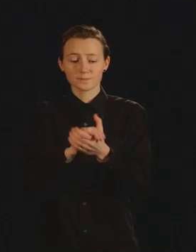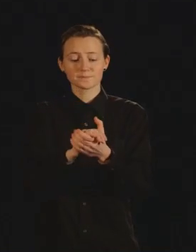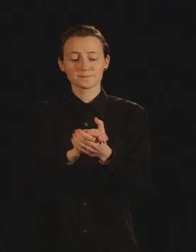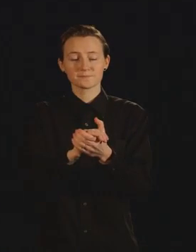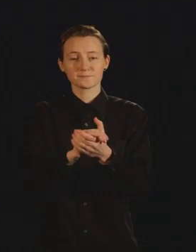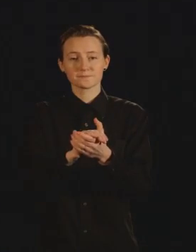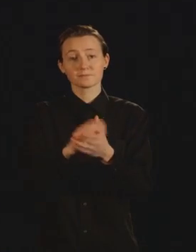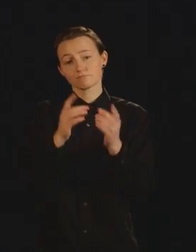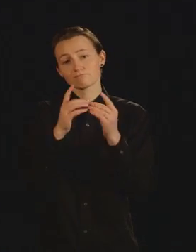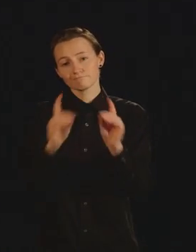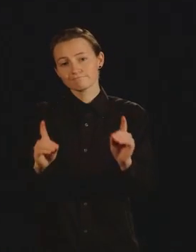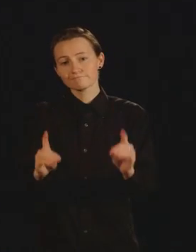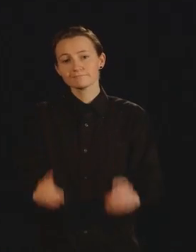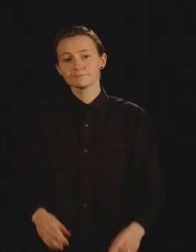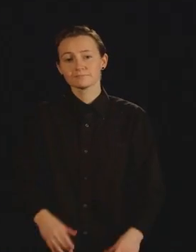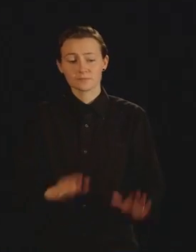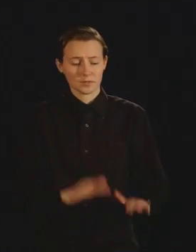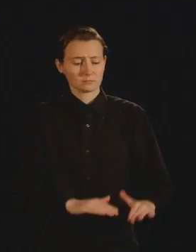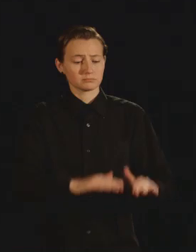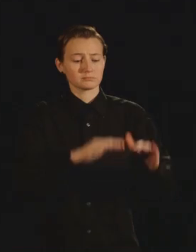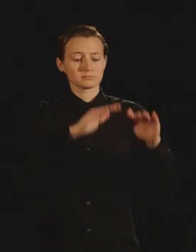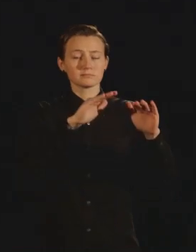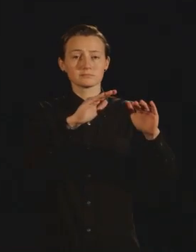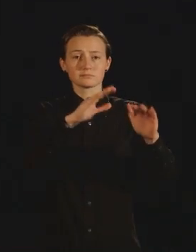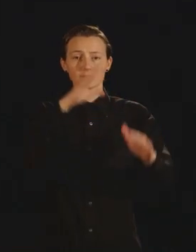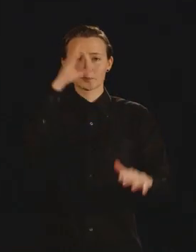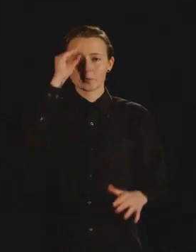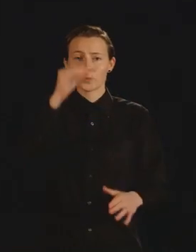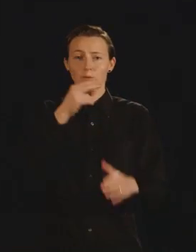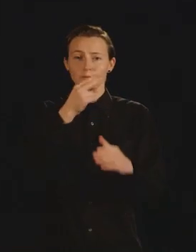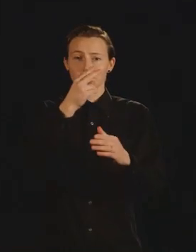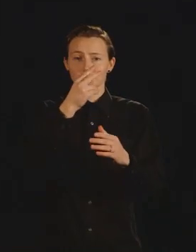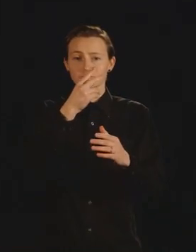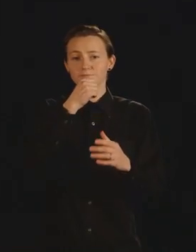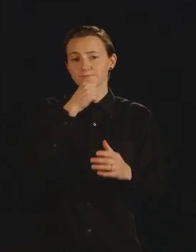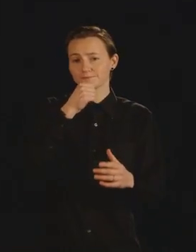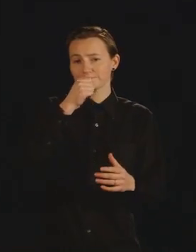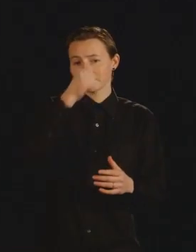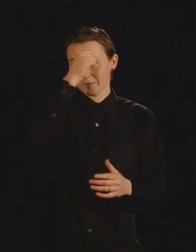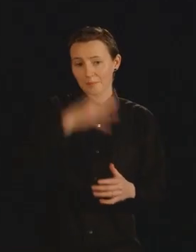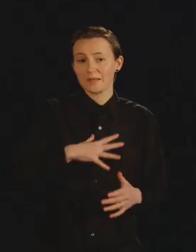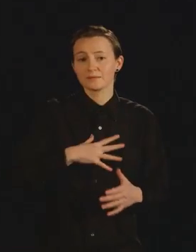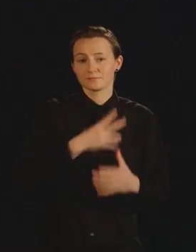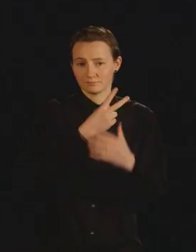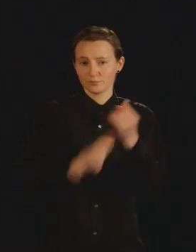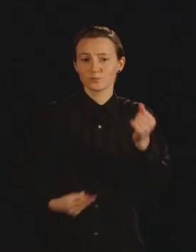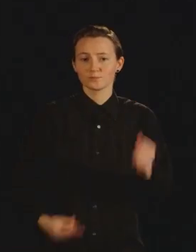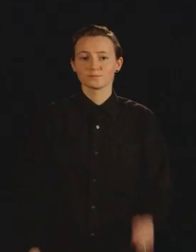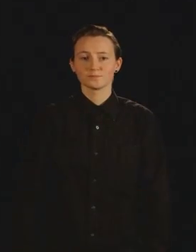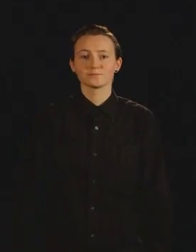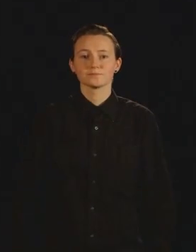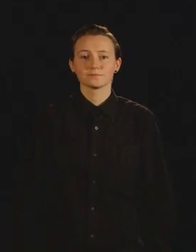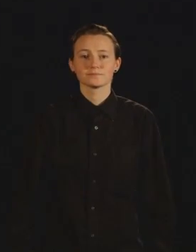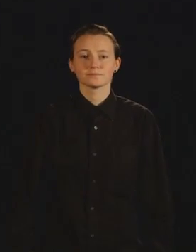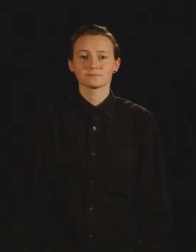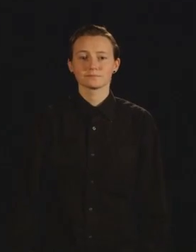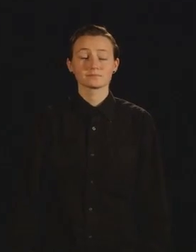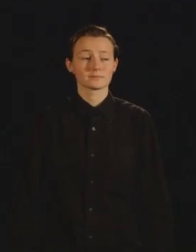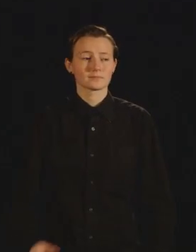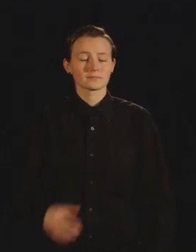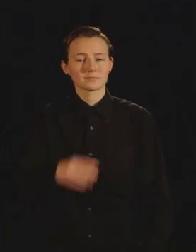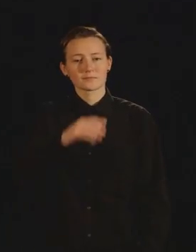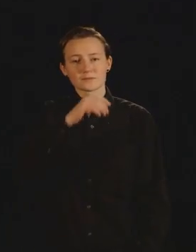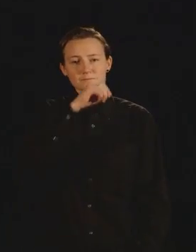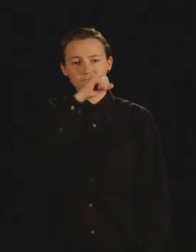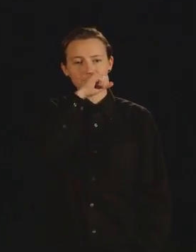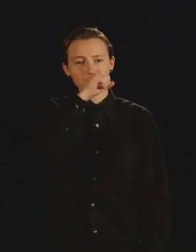marry, divorce, and raise boys and men. And it's my love